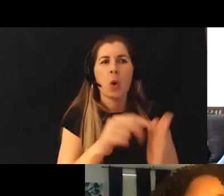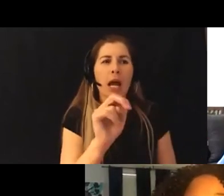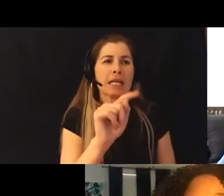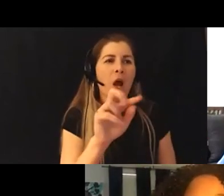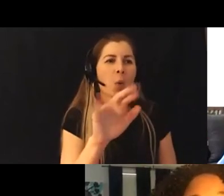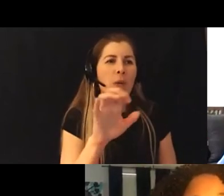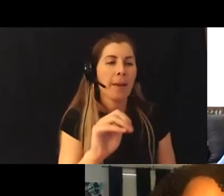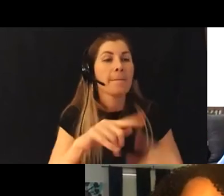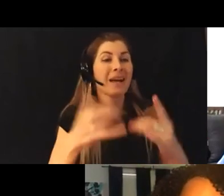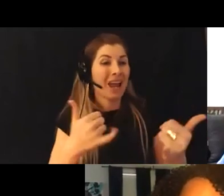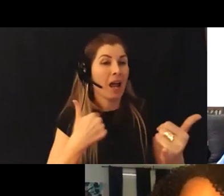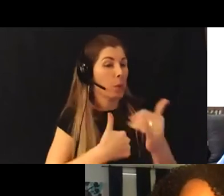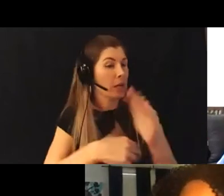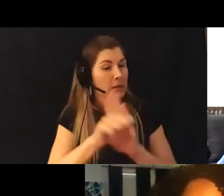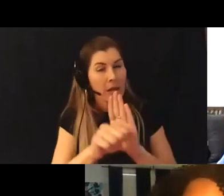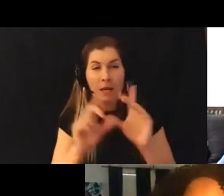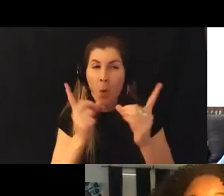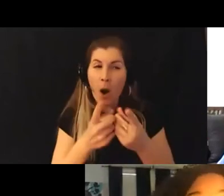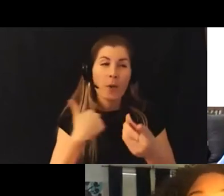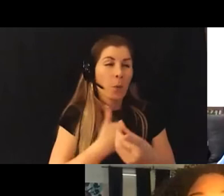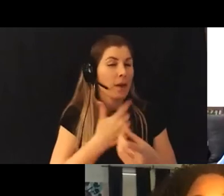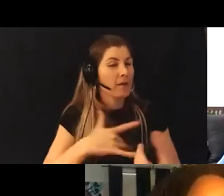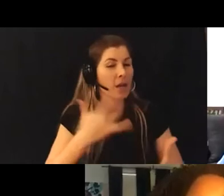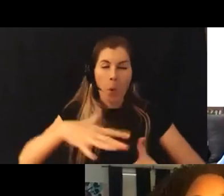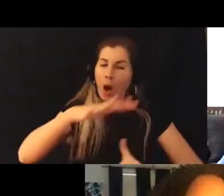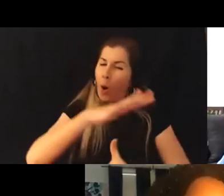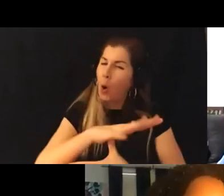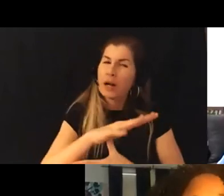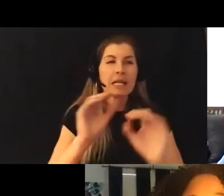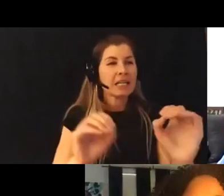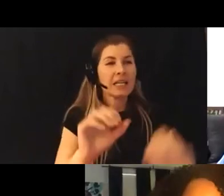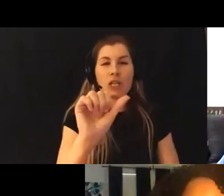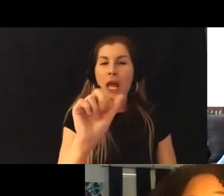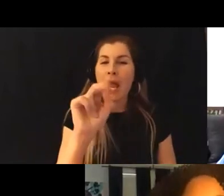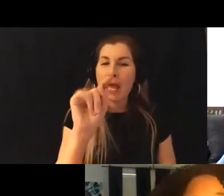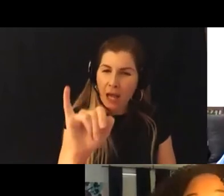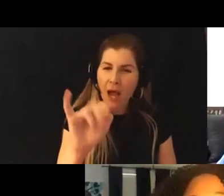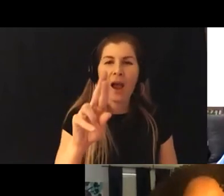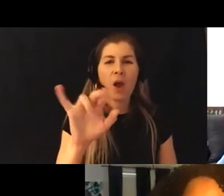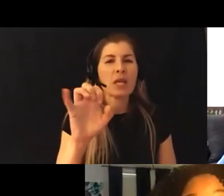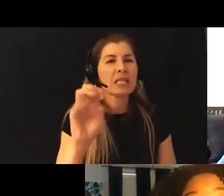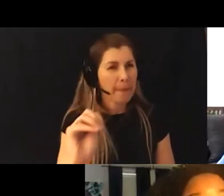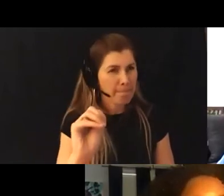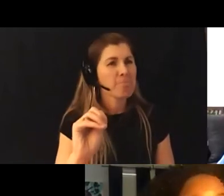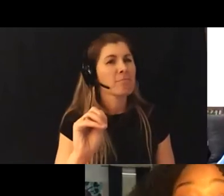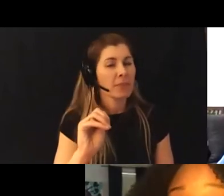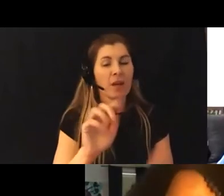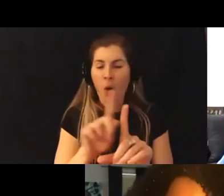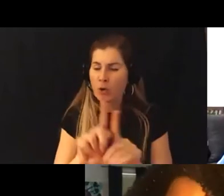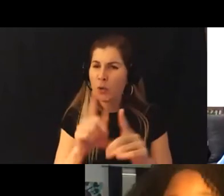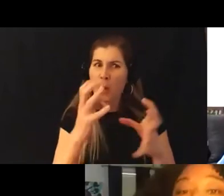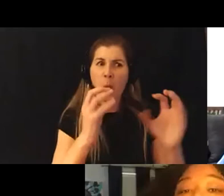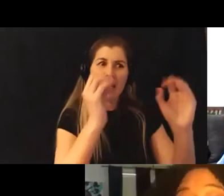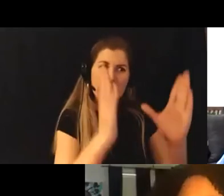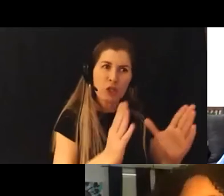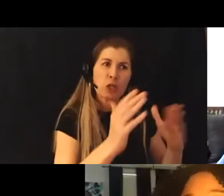of Maryland, we are prioritizing anti-racism. We are looking to build the capacity of our teachers and our